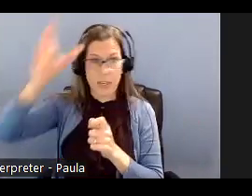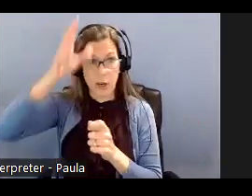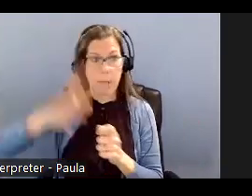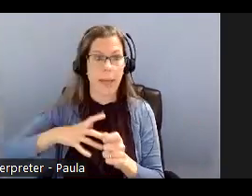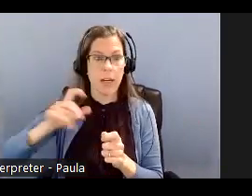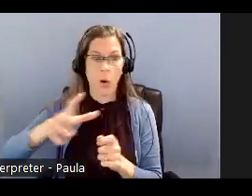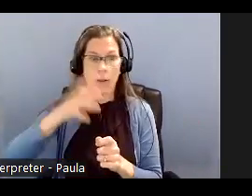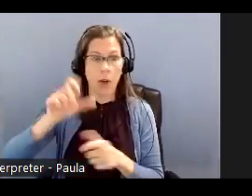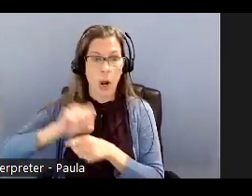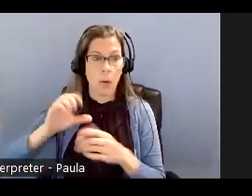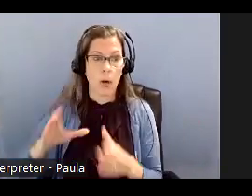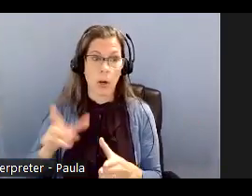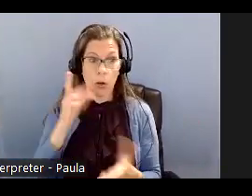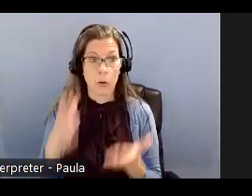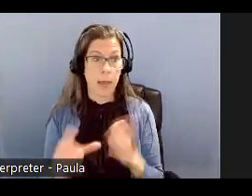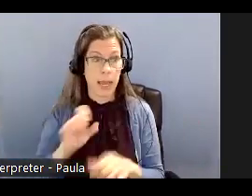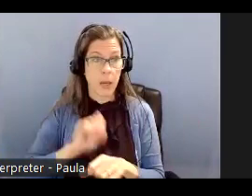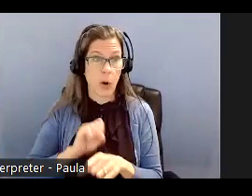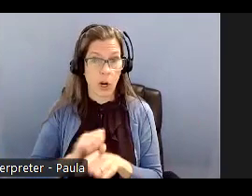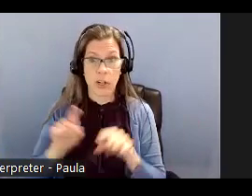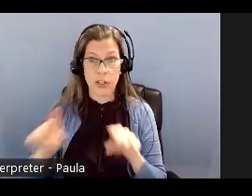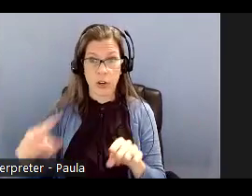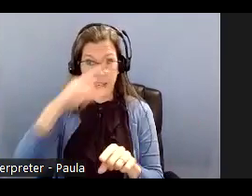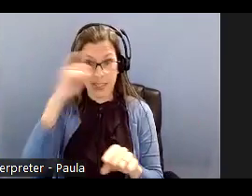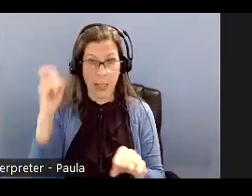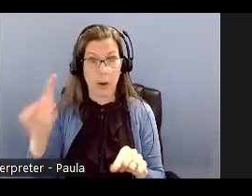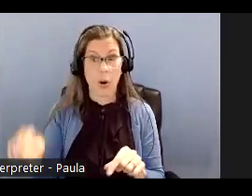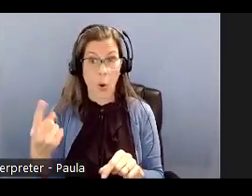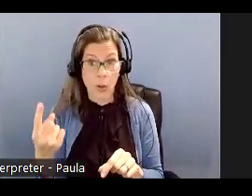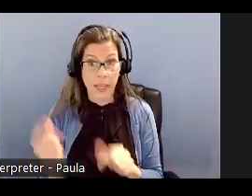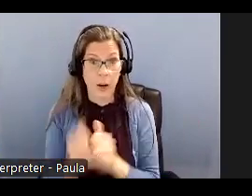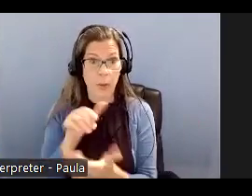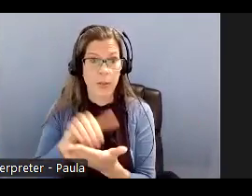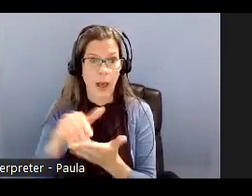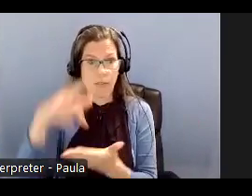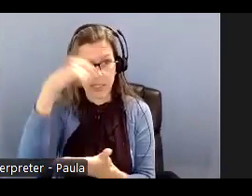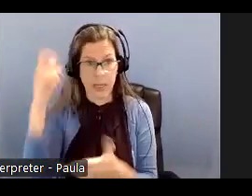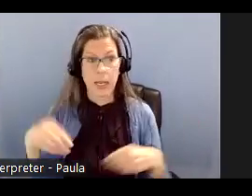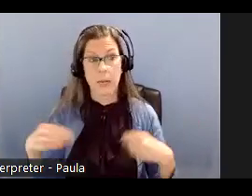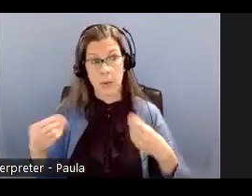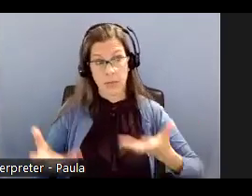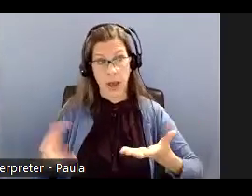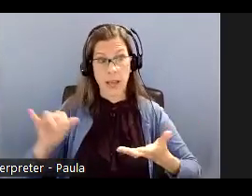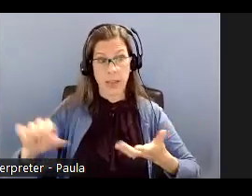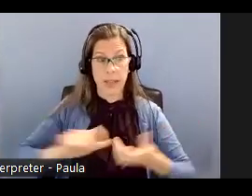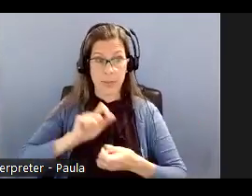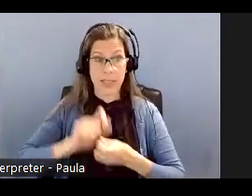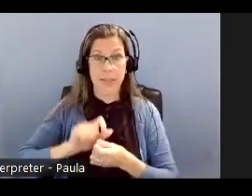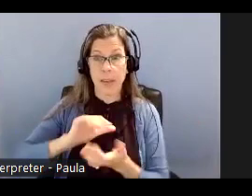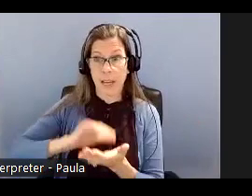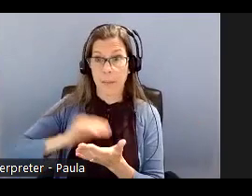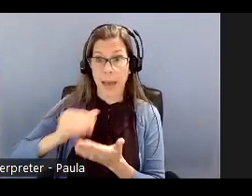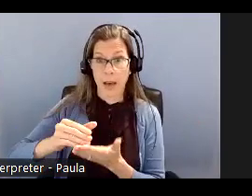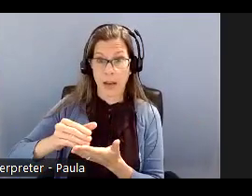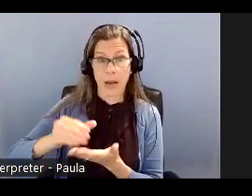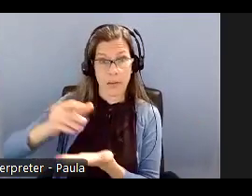who may work seasonally during the summer, they can provide that particular amount of